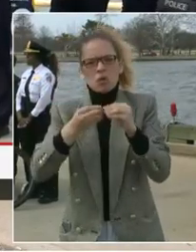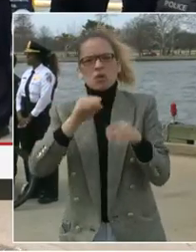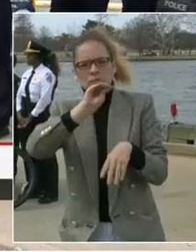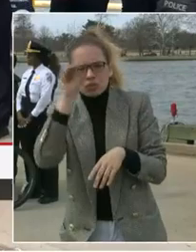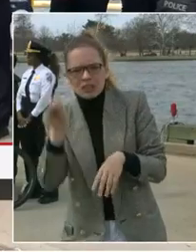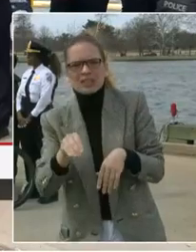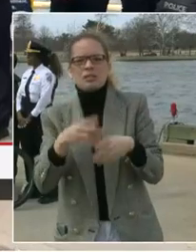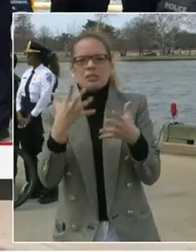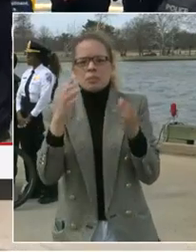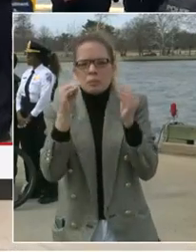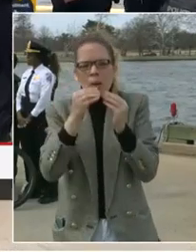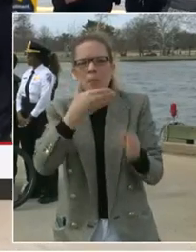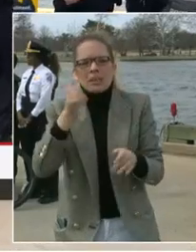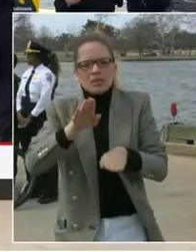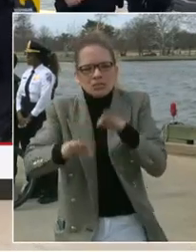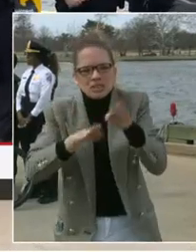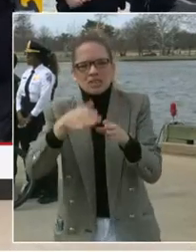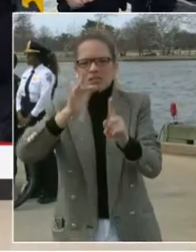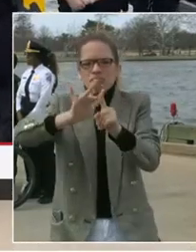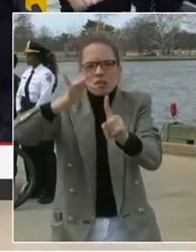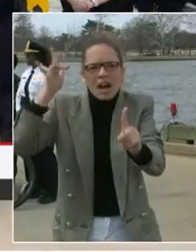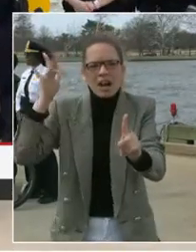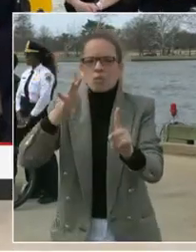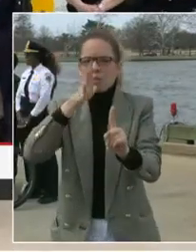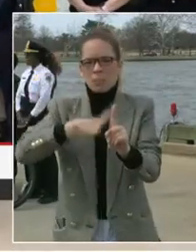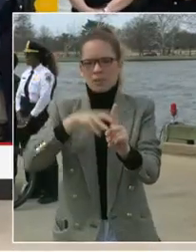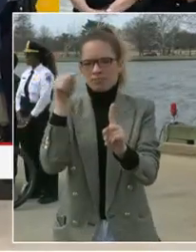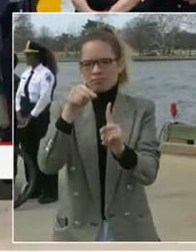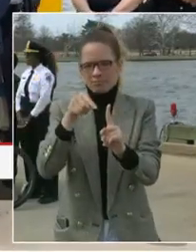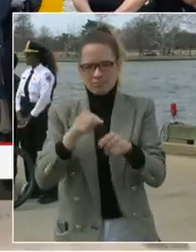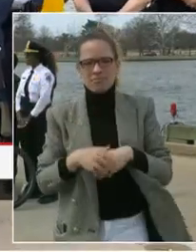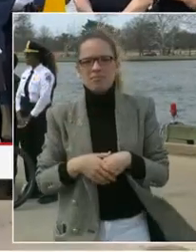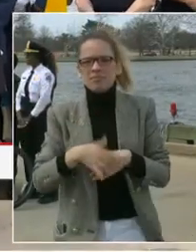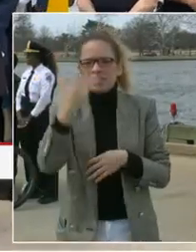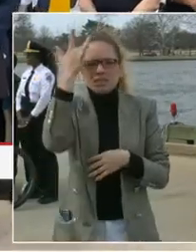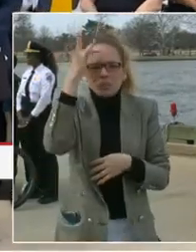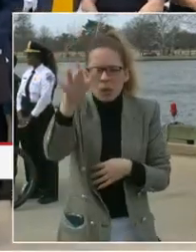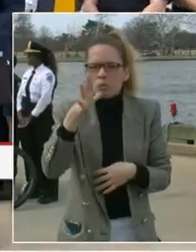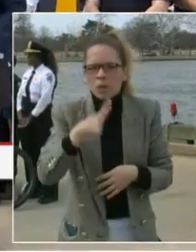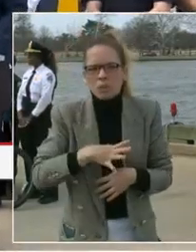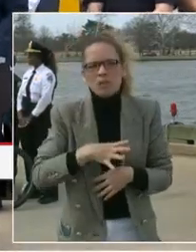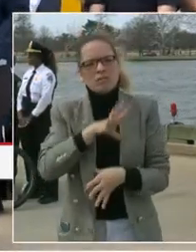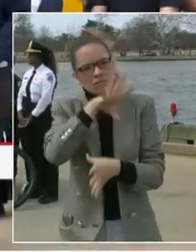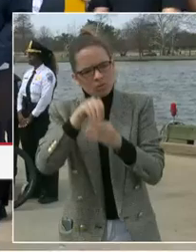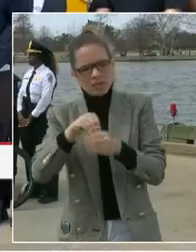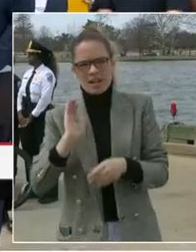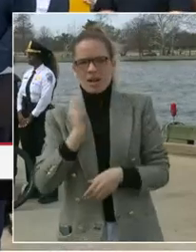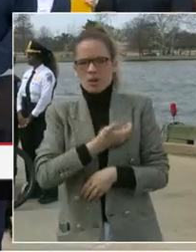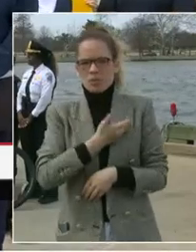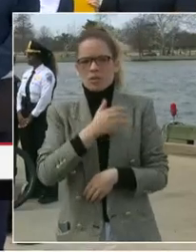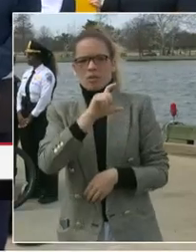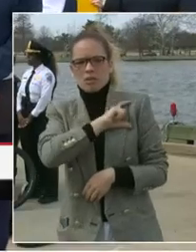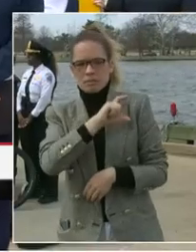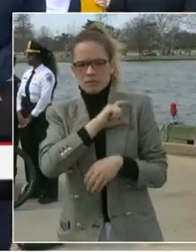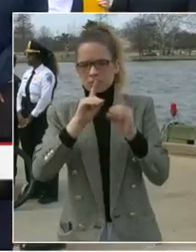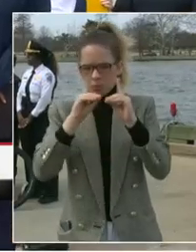best and brightest women to represent MPD and our city. As part of the pledge,